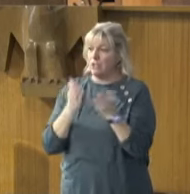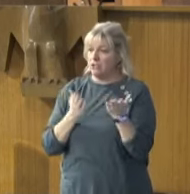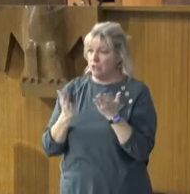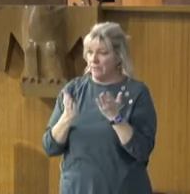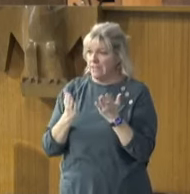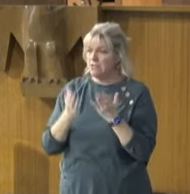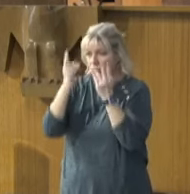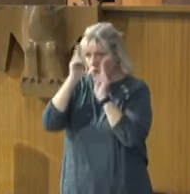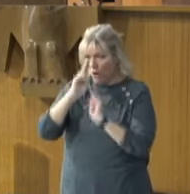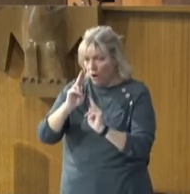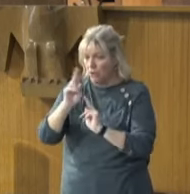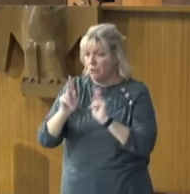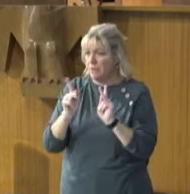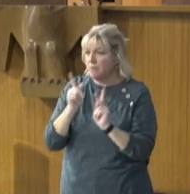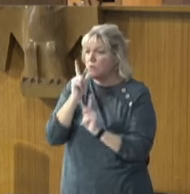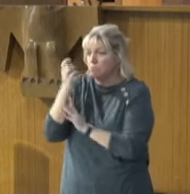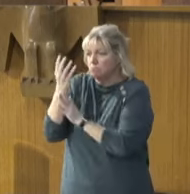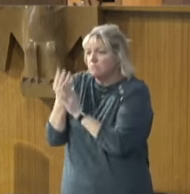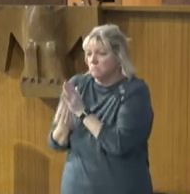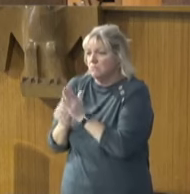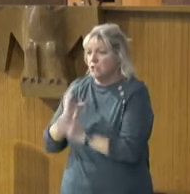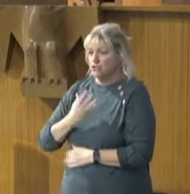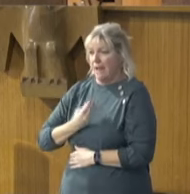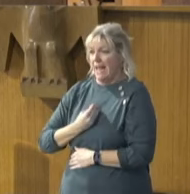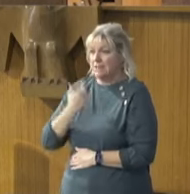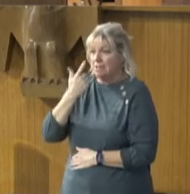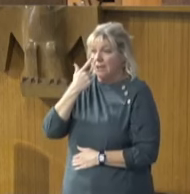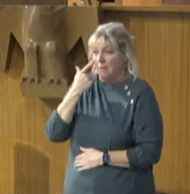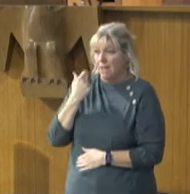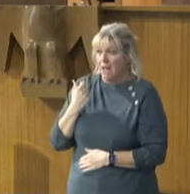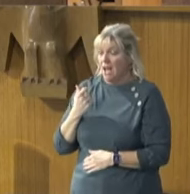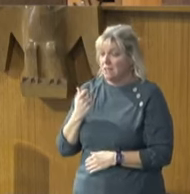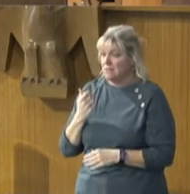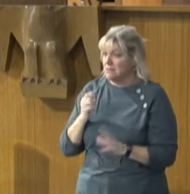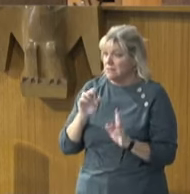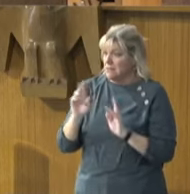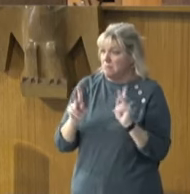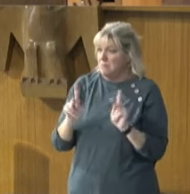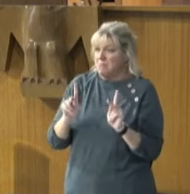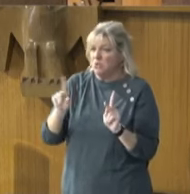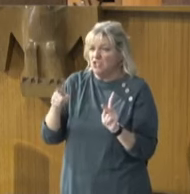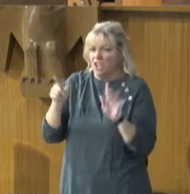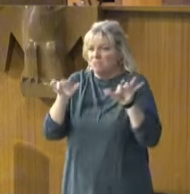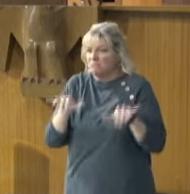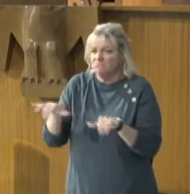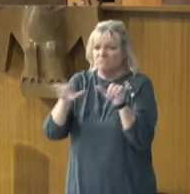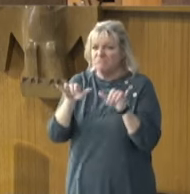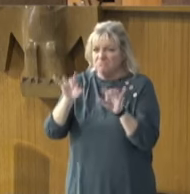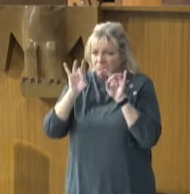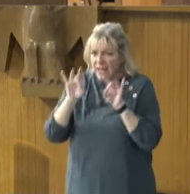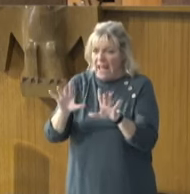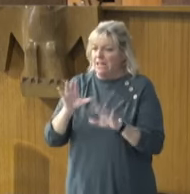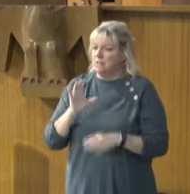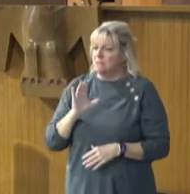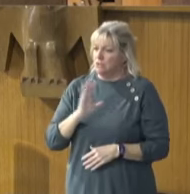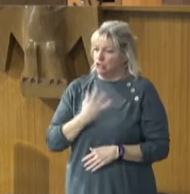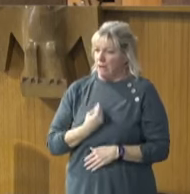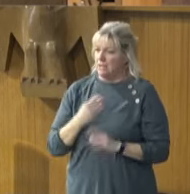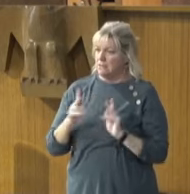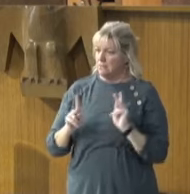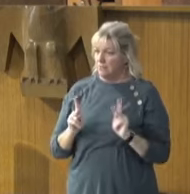individuals who have lost their lives this year due to the de facto and de jure hate in our country. And church,